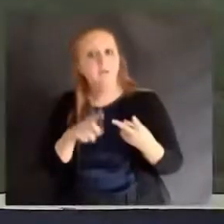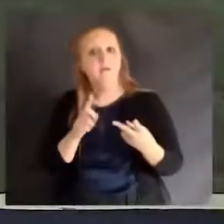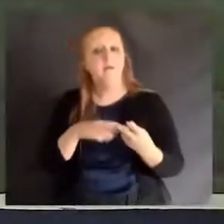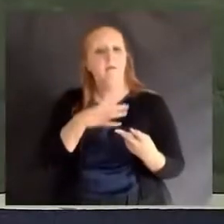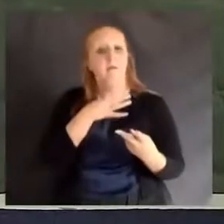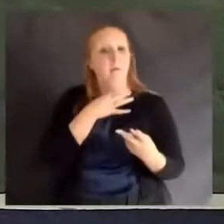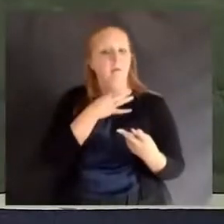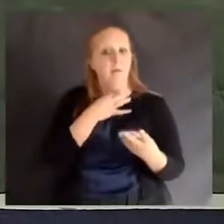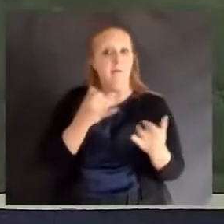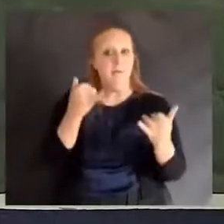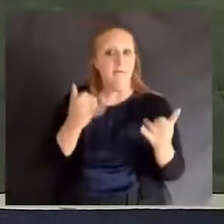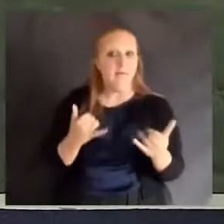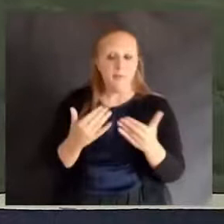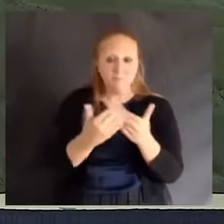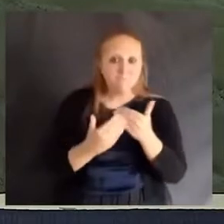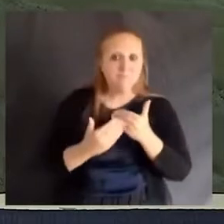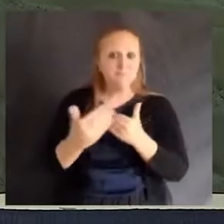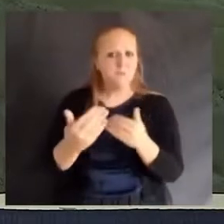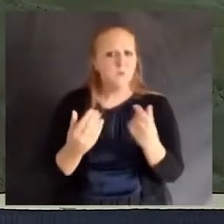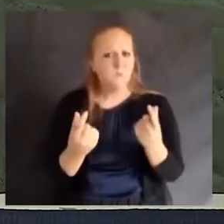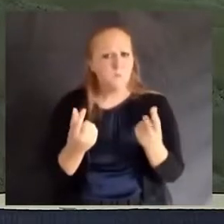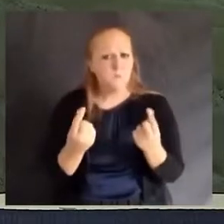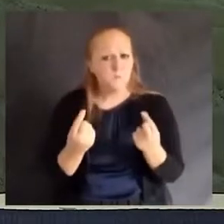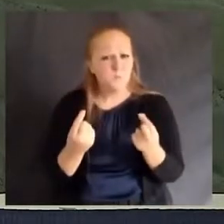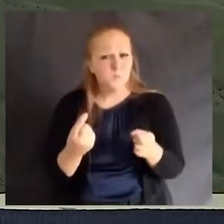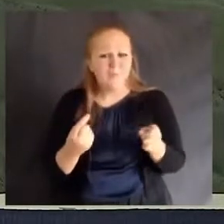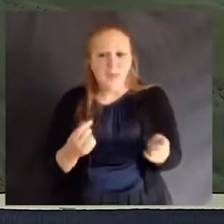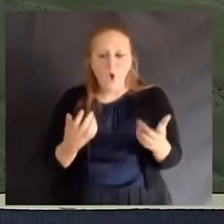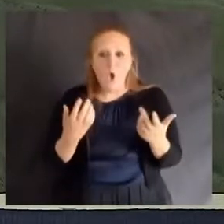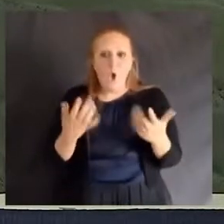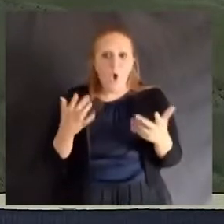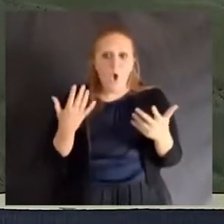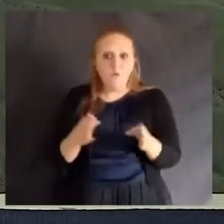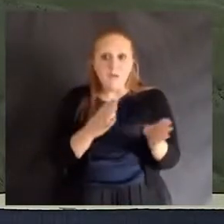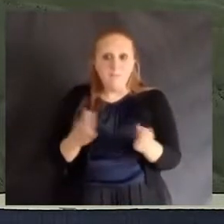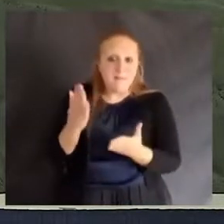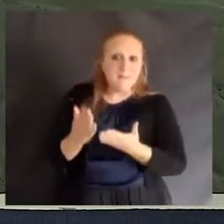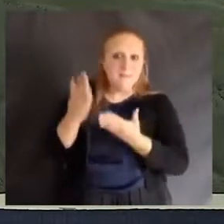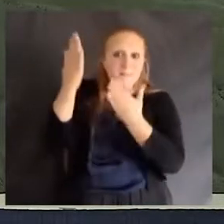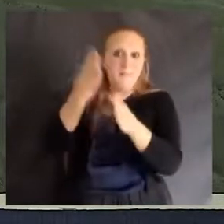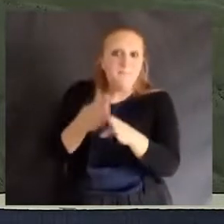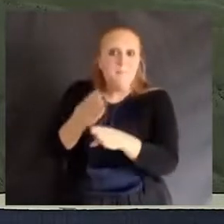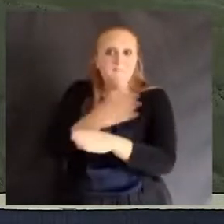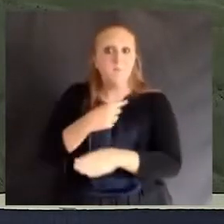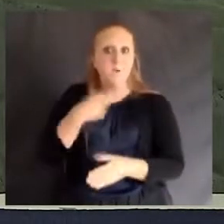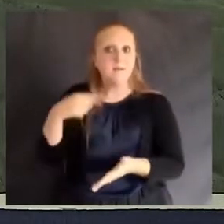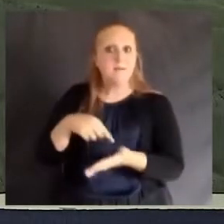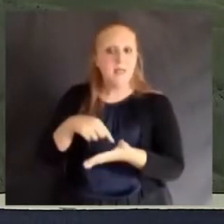since they have at least submitted a plan already ahead of the deadlines that you've set